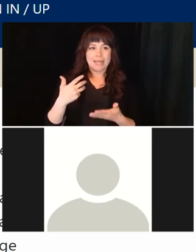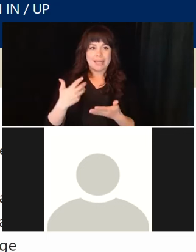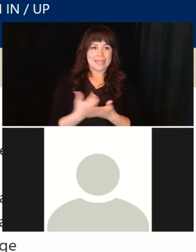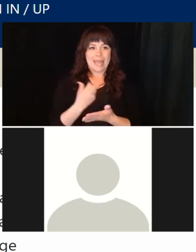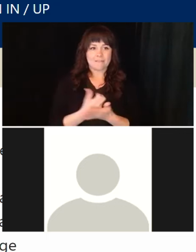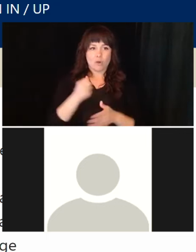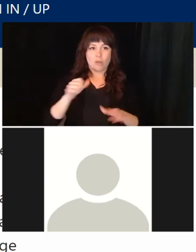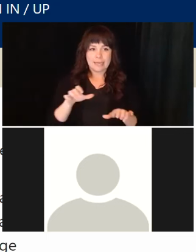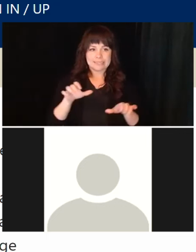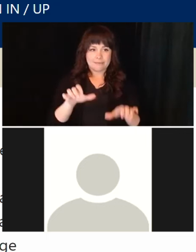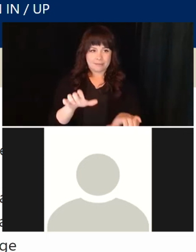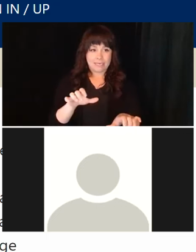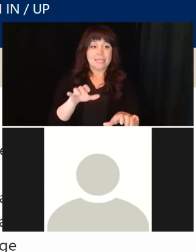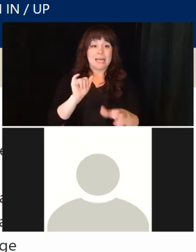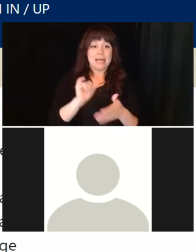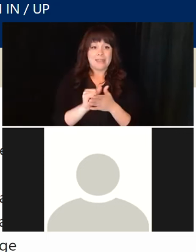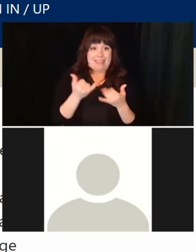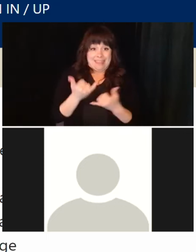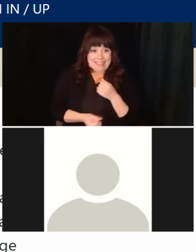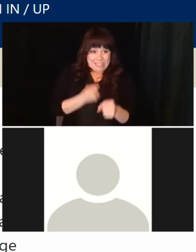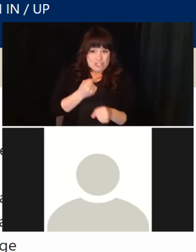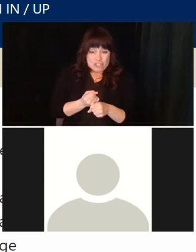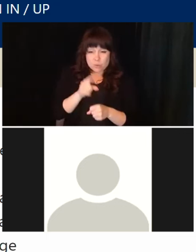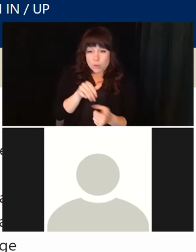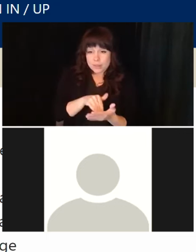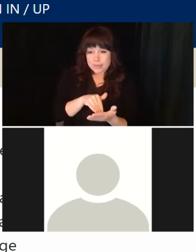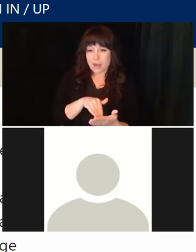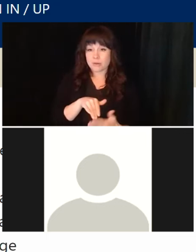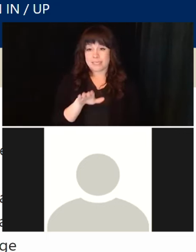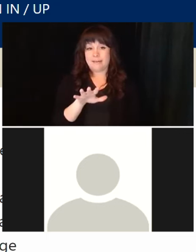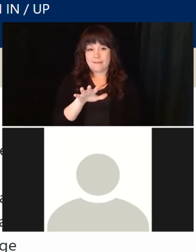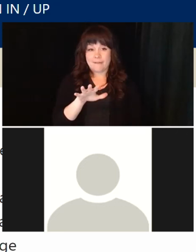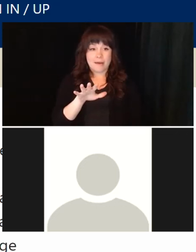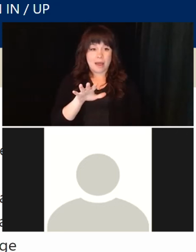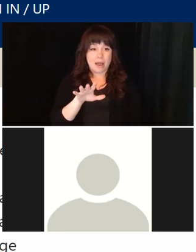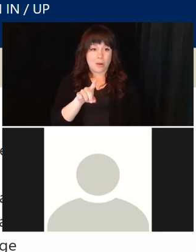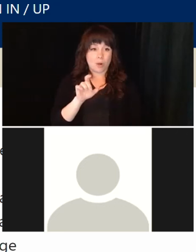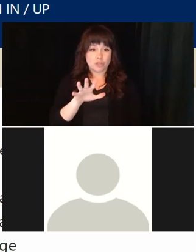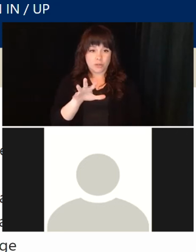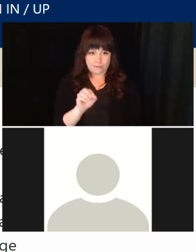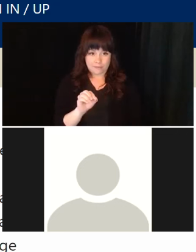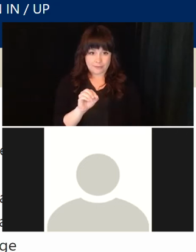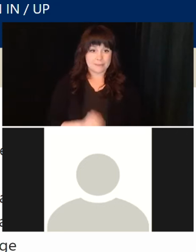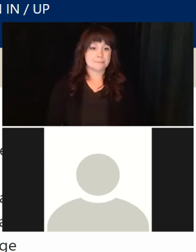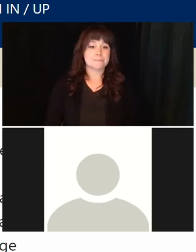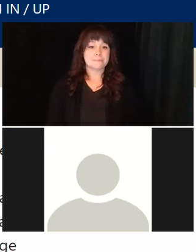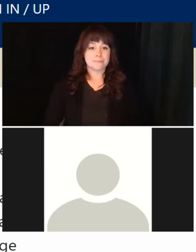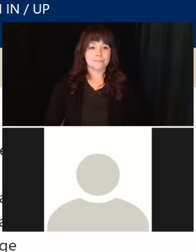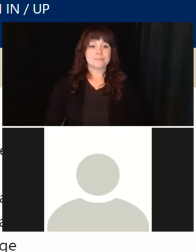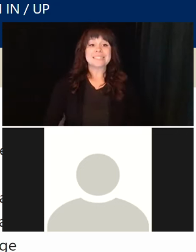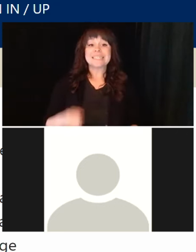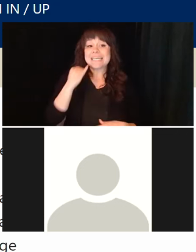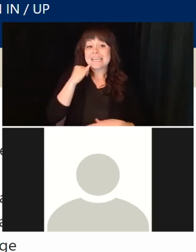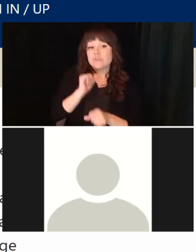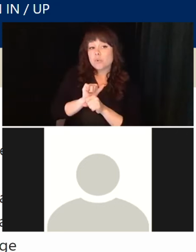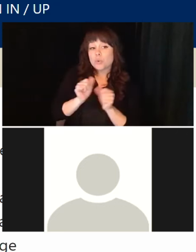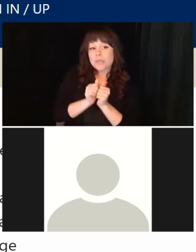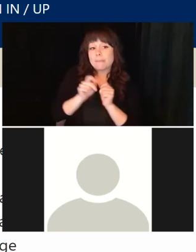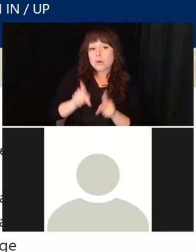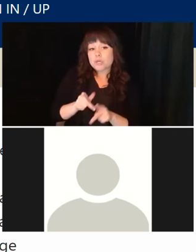$1,350 per month for individuals that are not blind. If you're working with a client who is legally blind, then